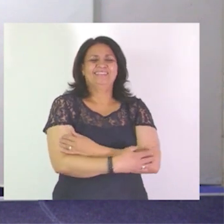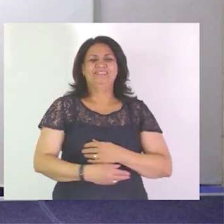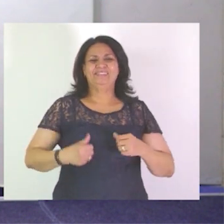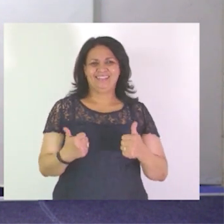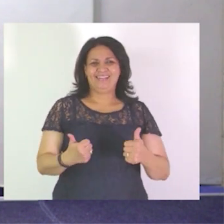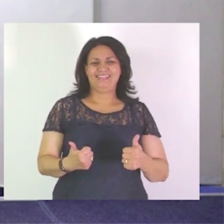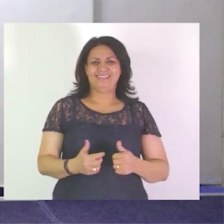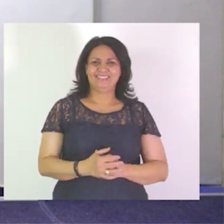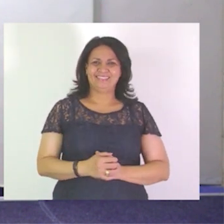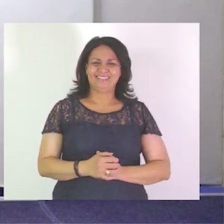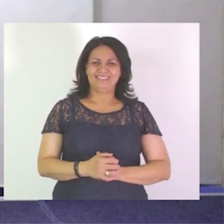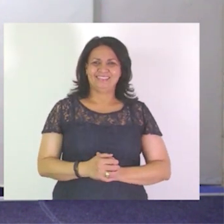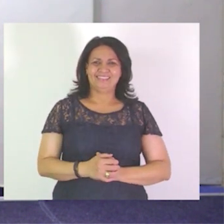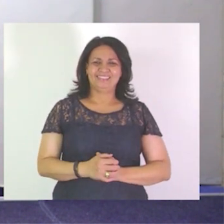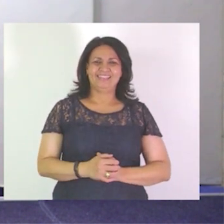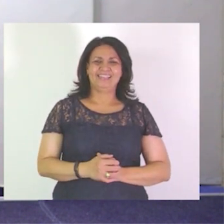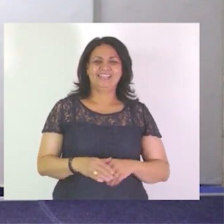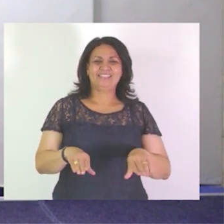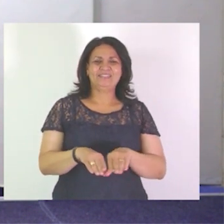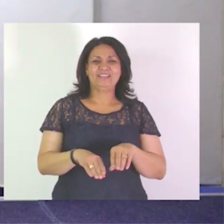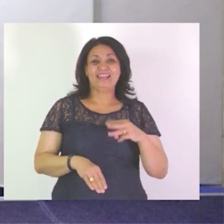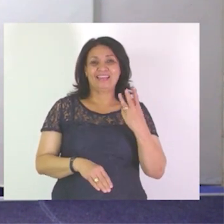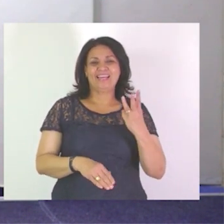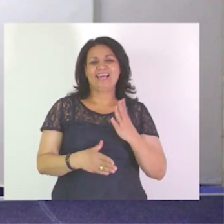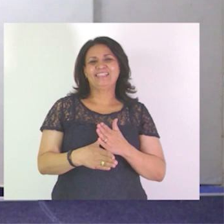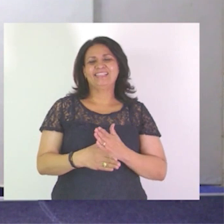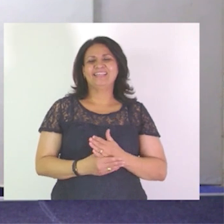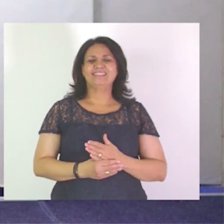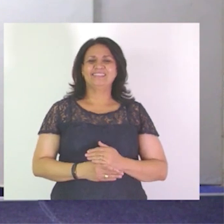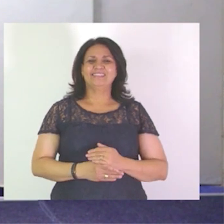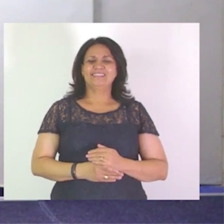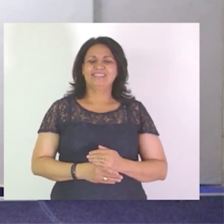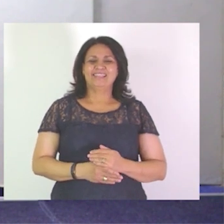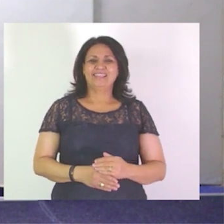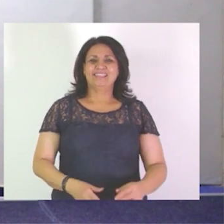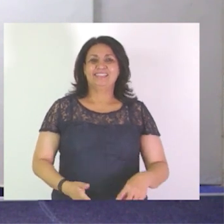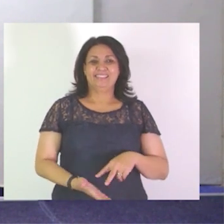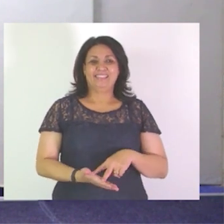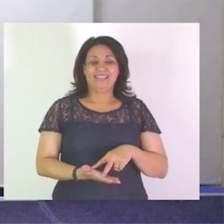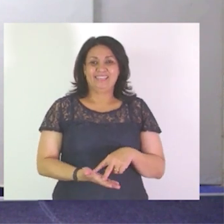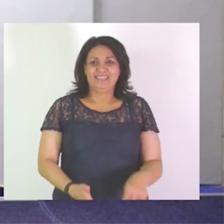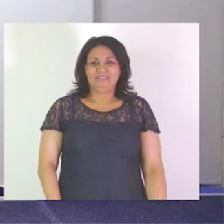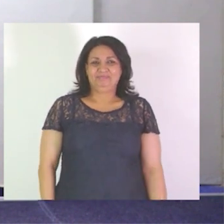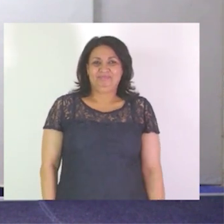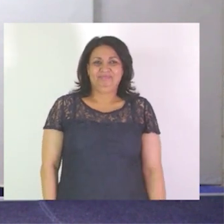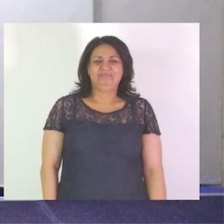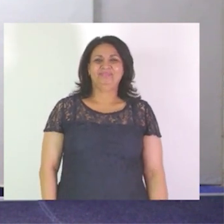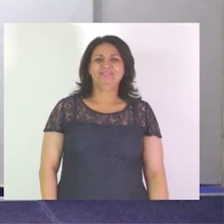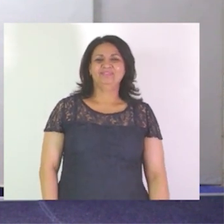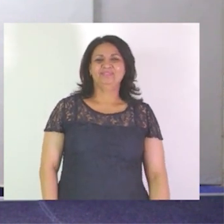done. Let's do the third one. Are you ready? Yes. Stand straight. Okay. I want